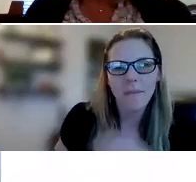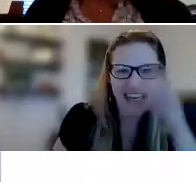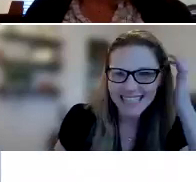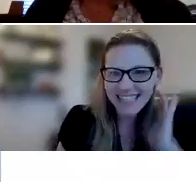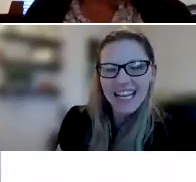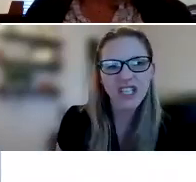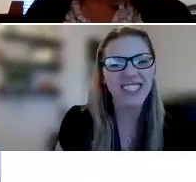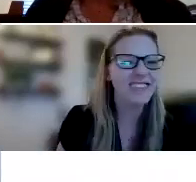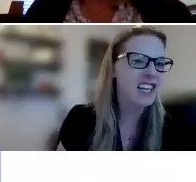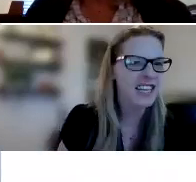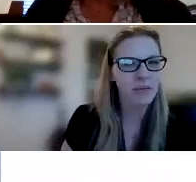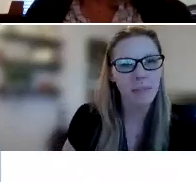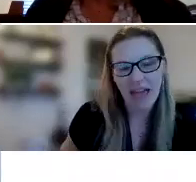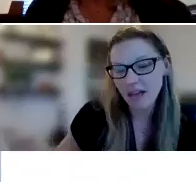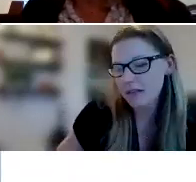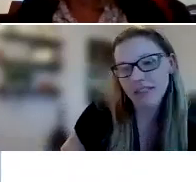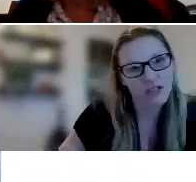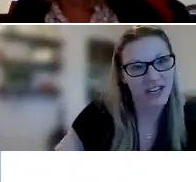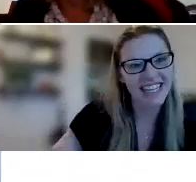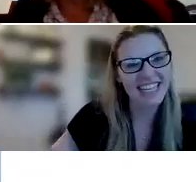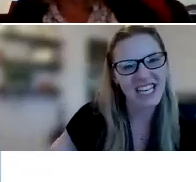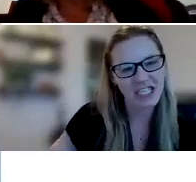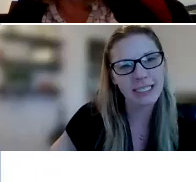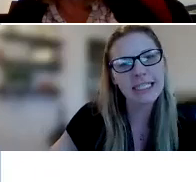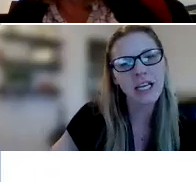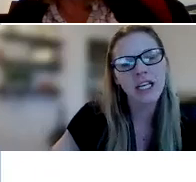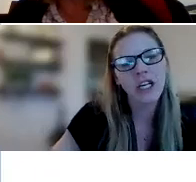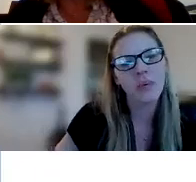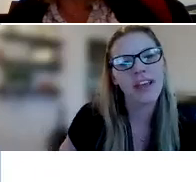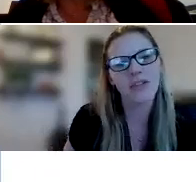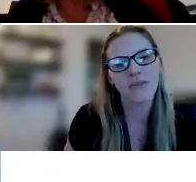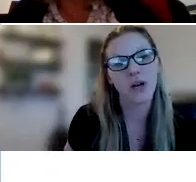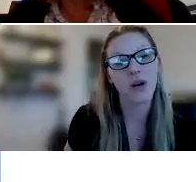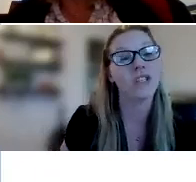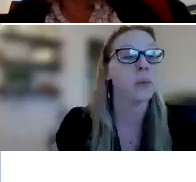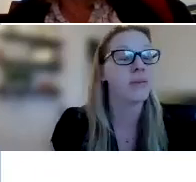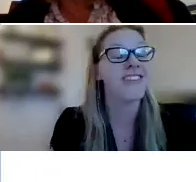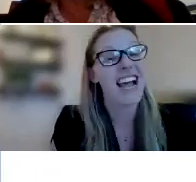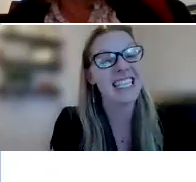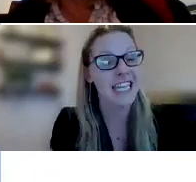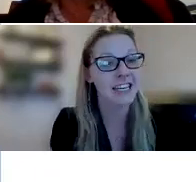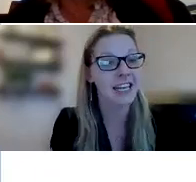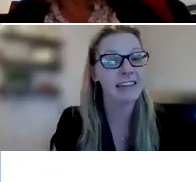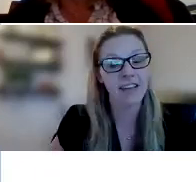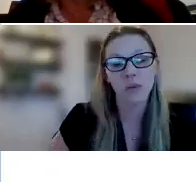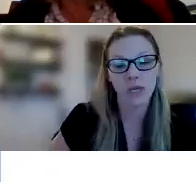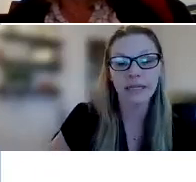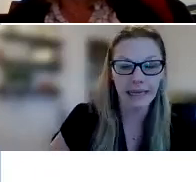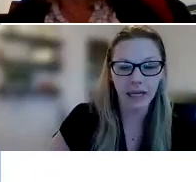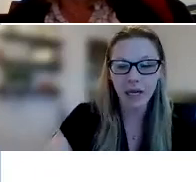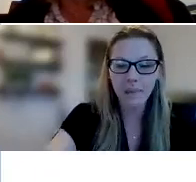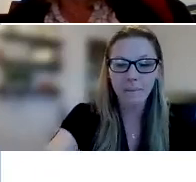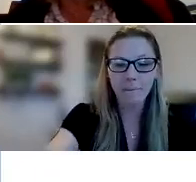So medicine section, again, pretty big, 36 editions. We had 4 codes that were revised and 11